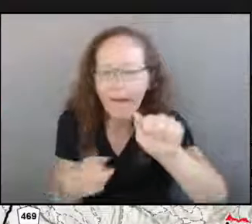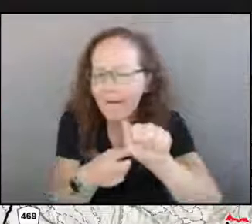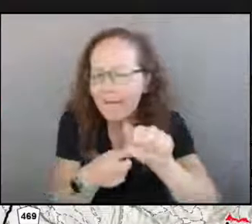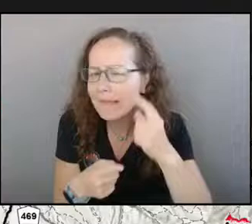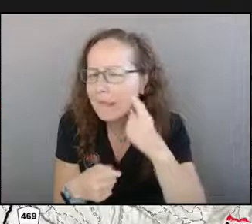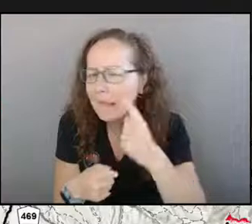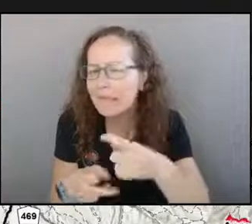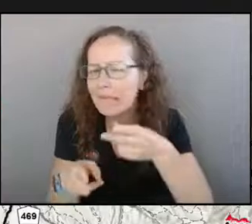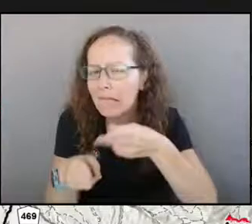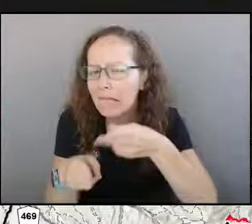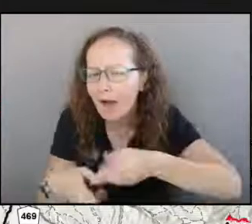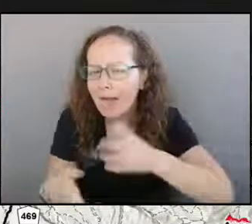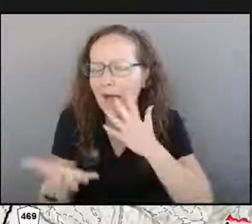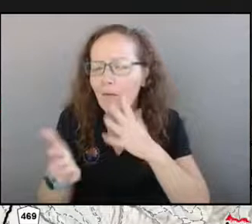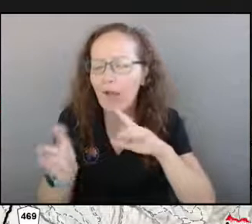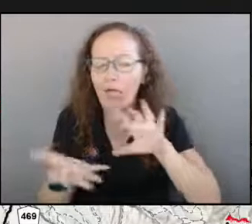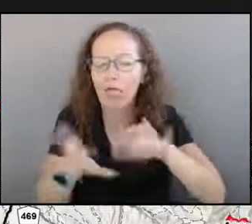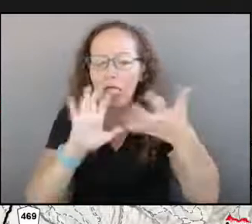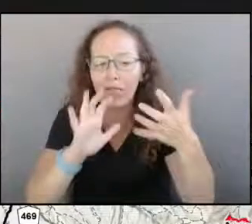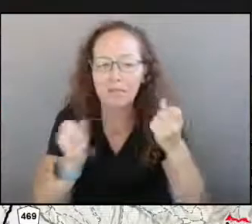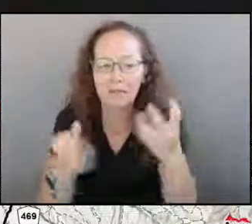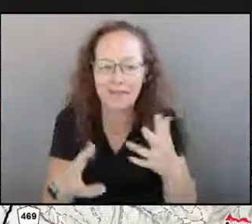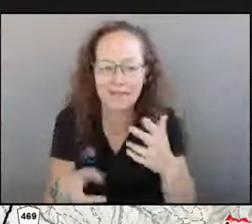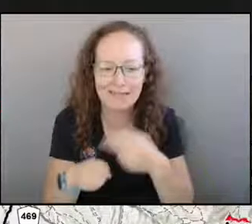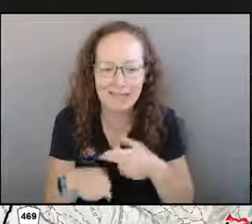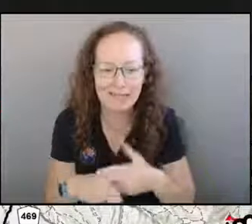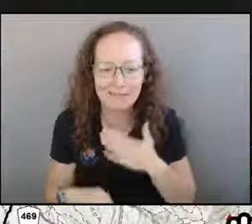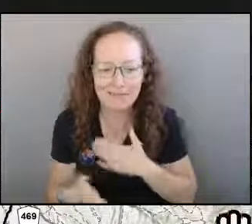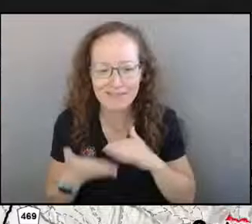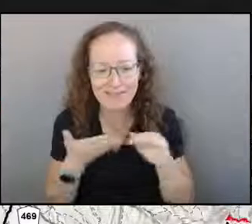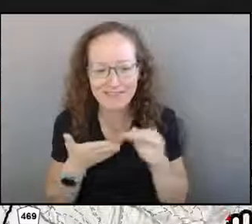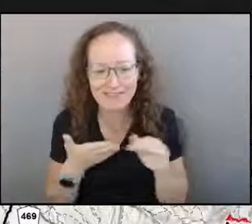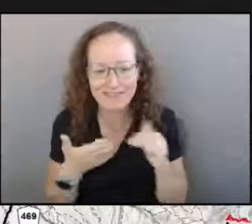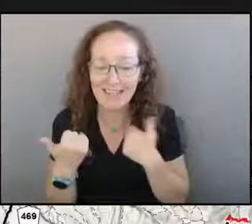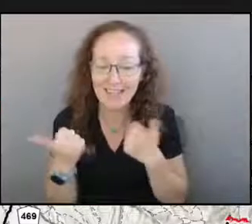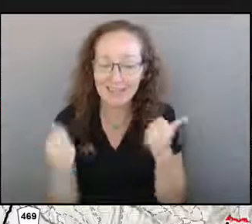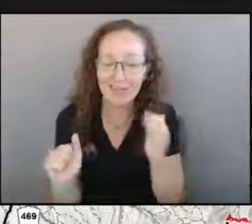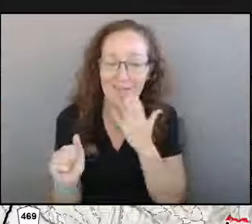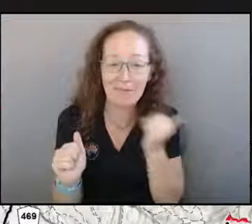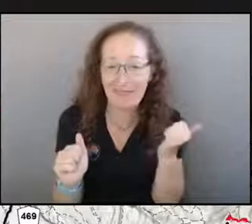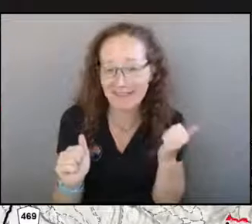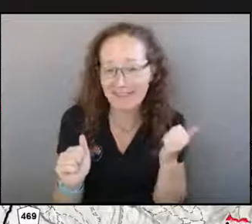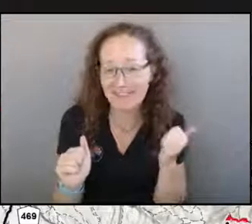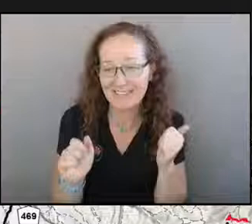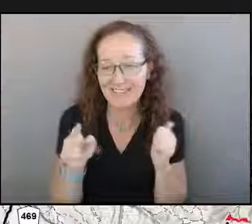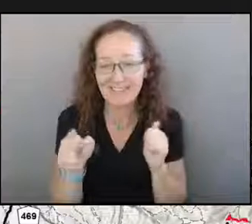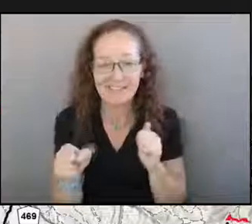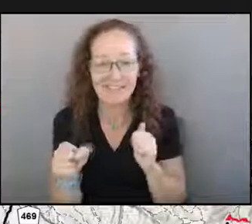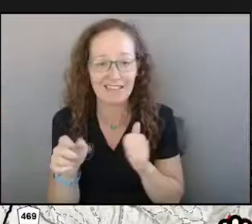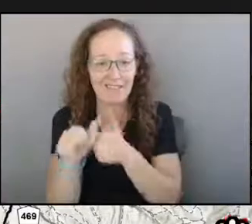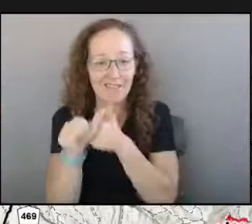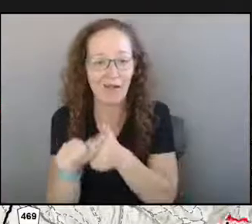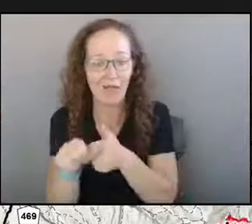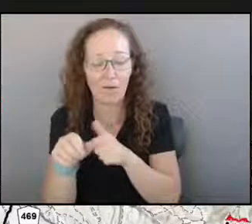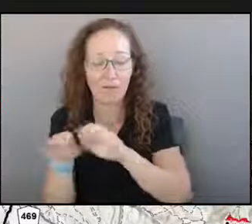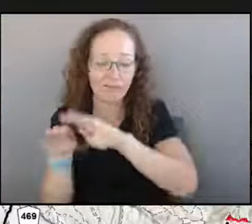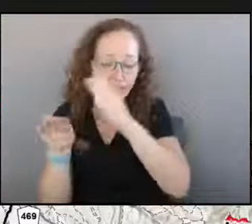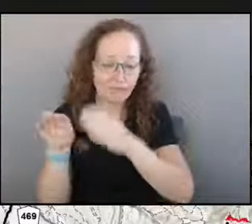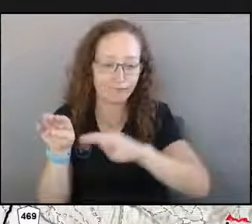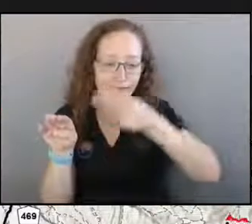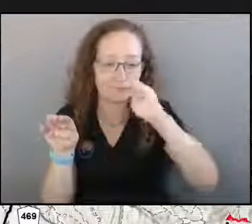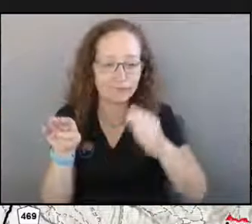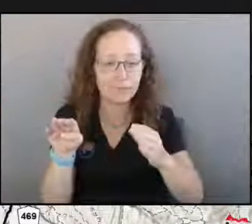forgive me. I will try my best here. This is following topography, moving